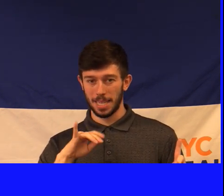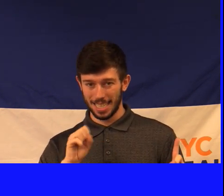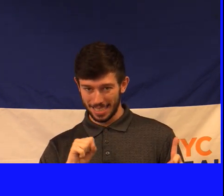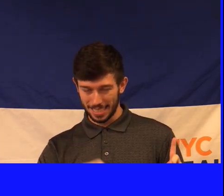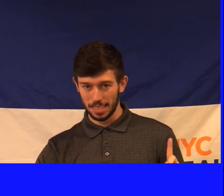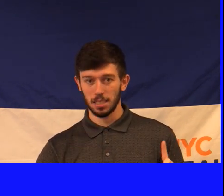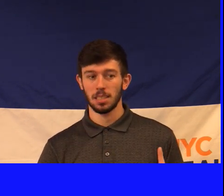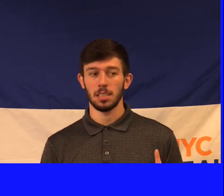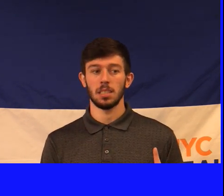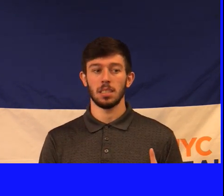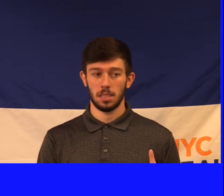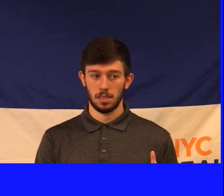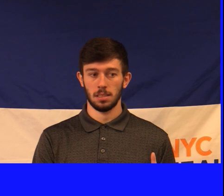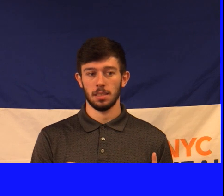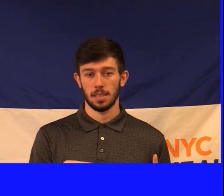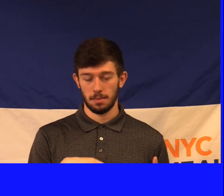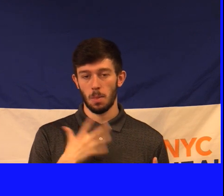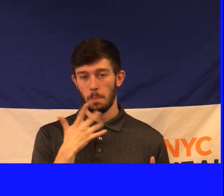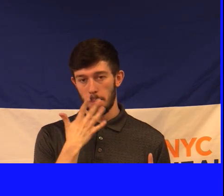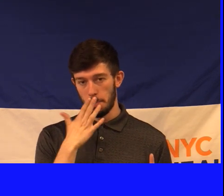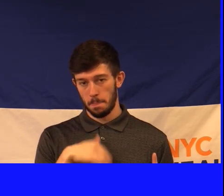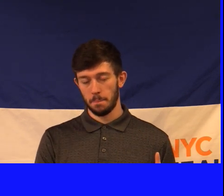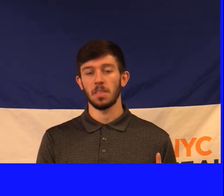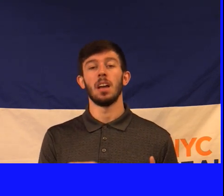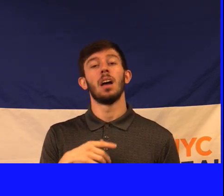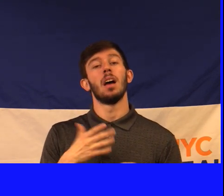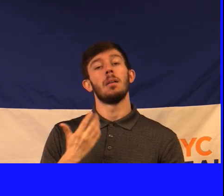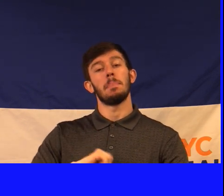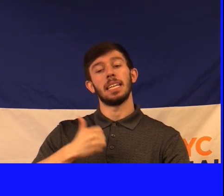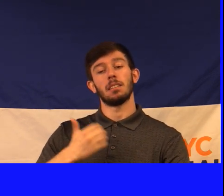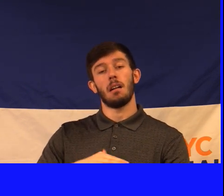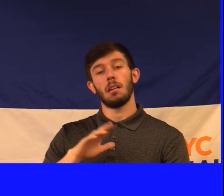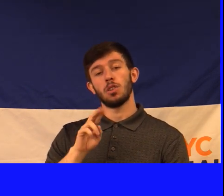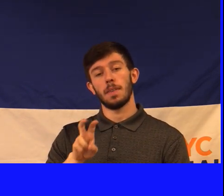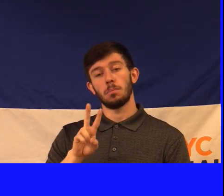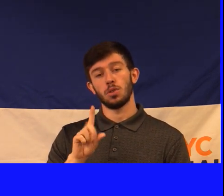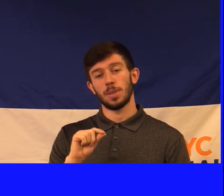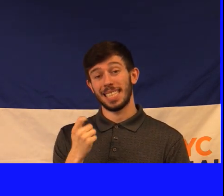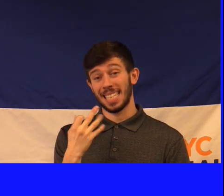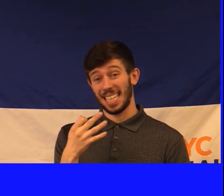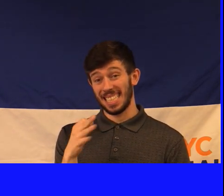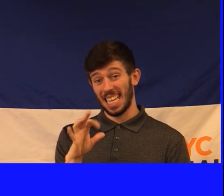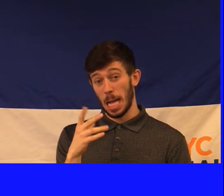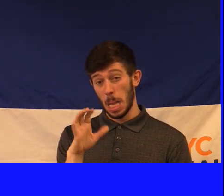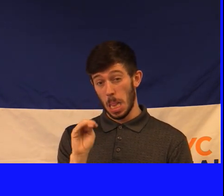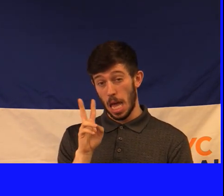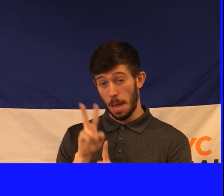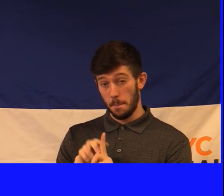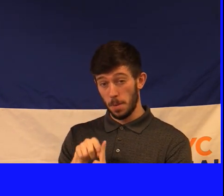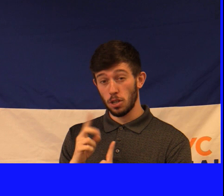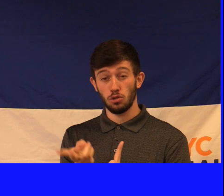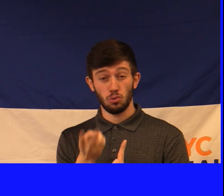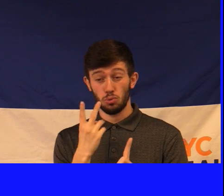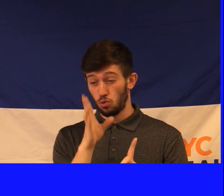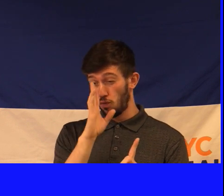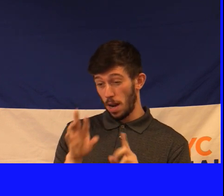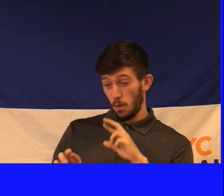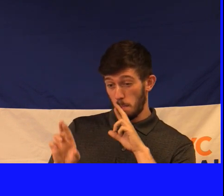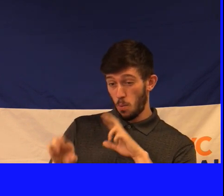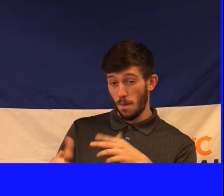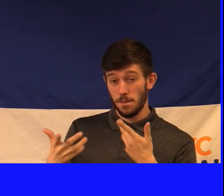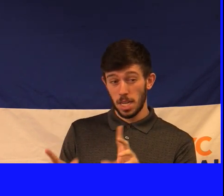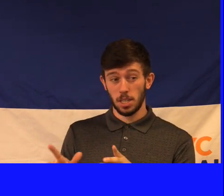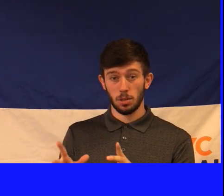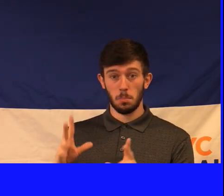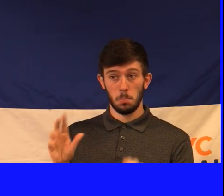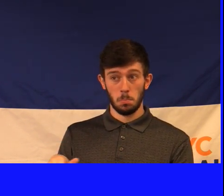Upon becoming the interim director of claims in November 2019, 2 direct reports were promoted